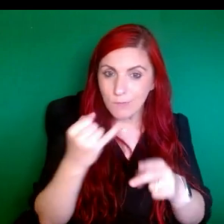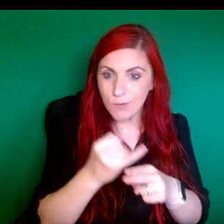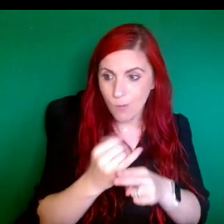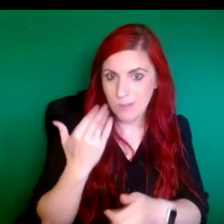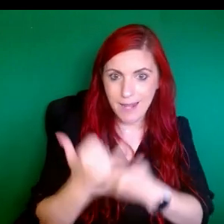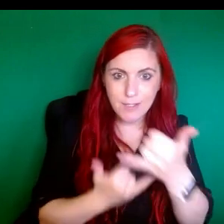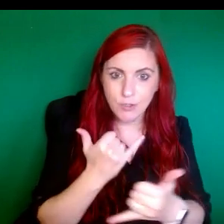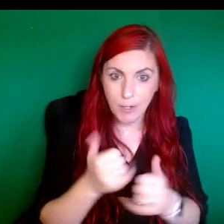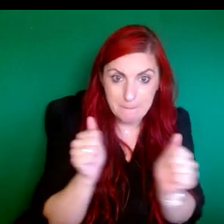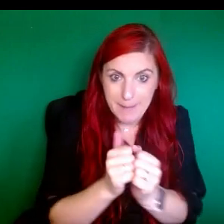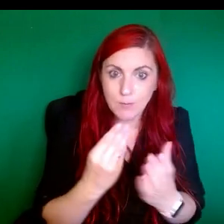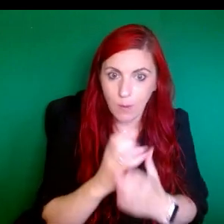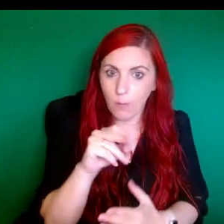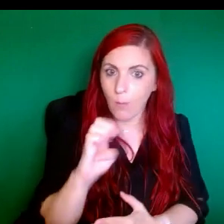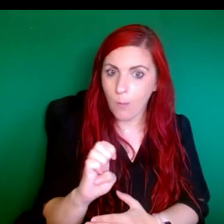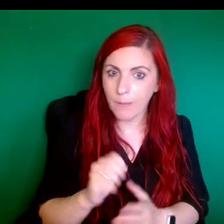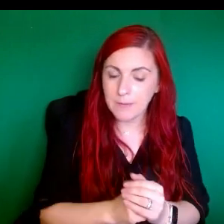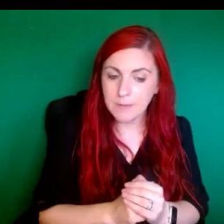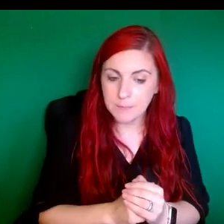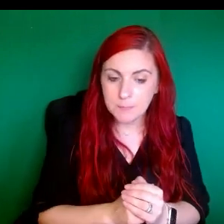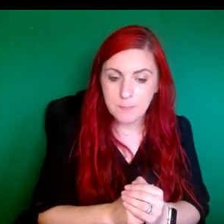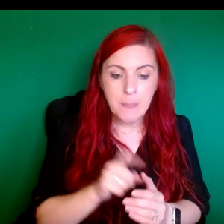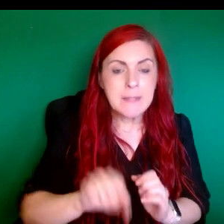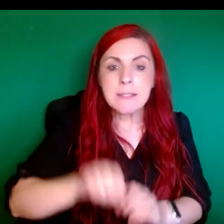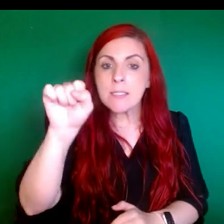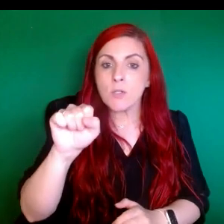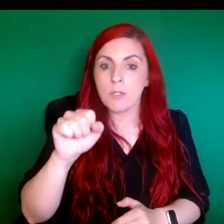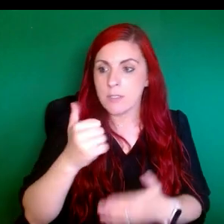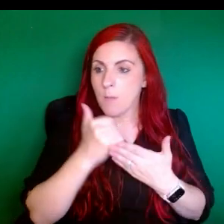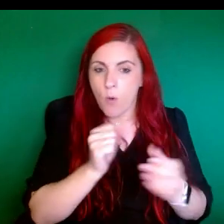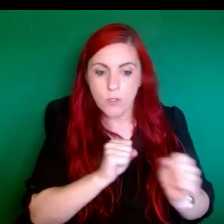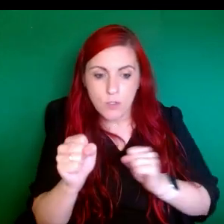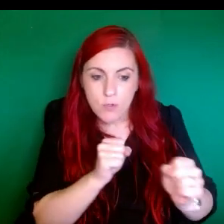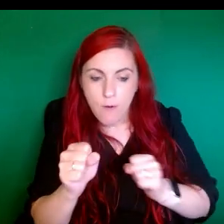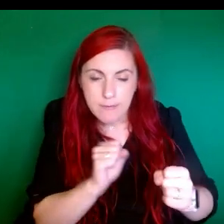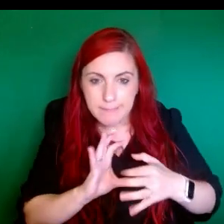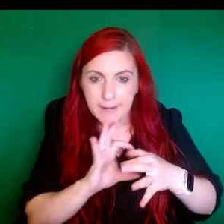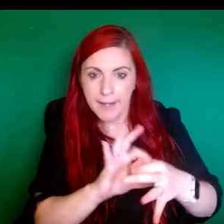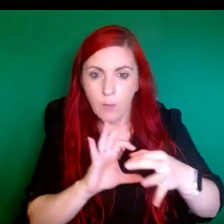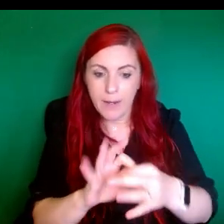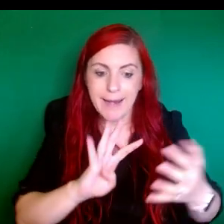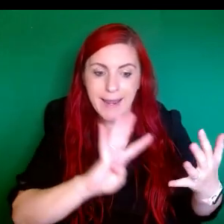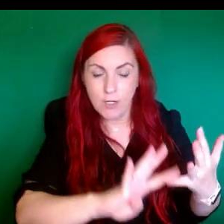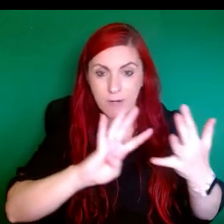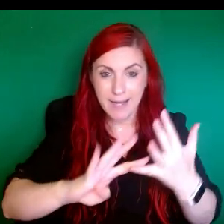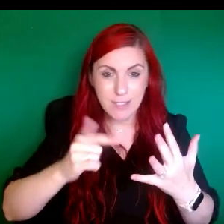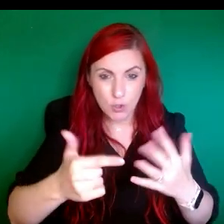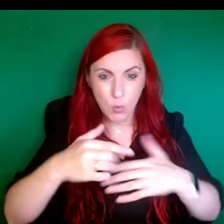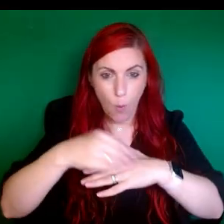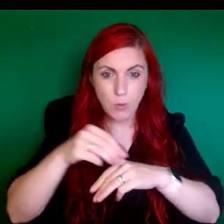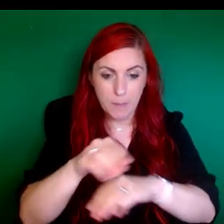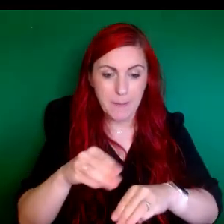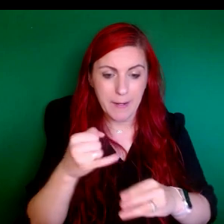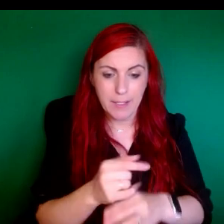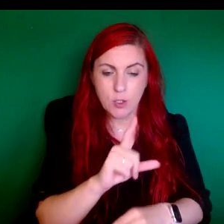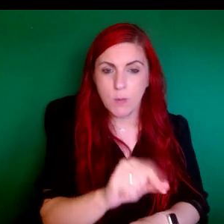Our senior support services engaged with 992 older people in 2023, offering social and healthy activities to